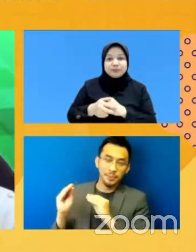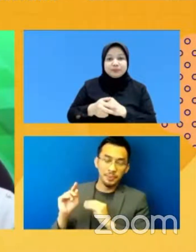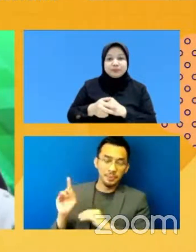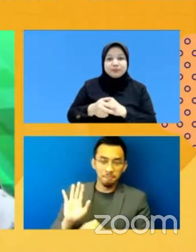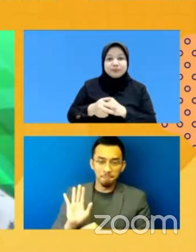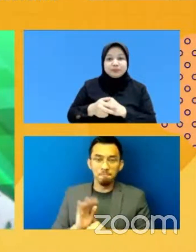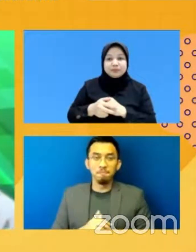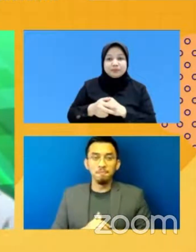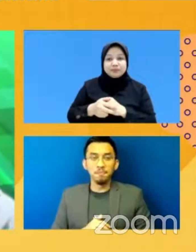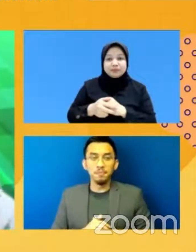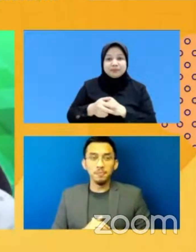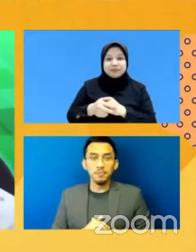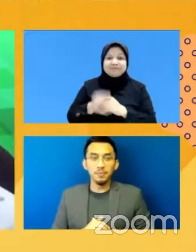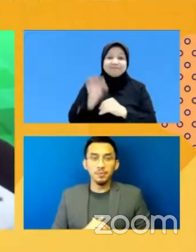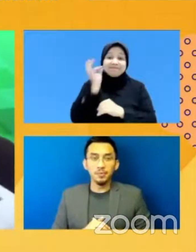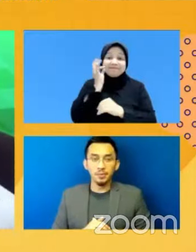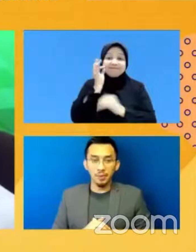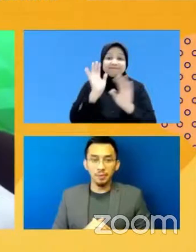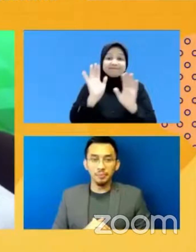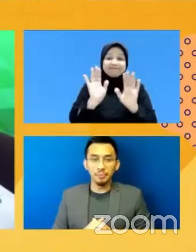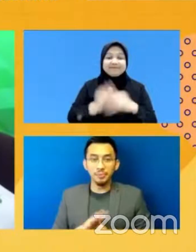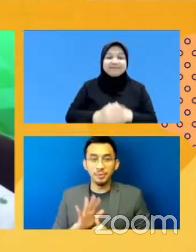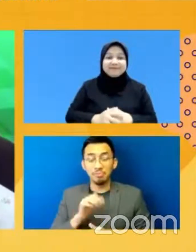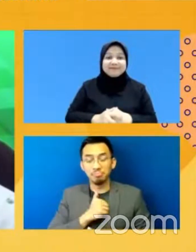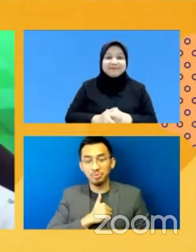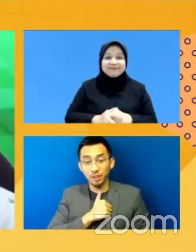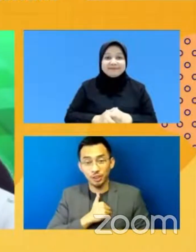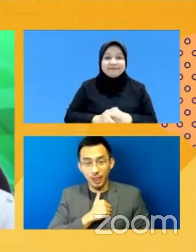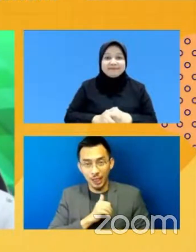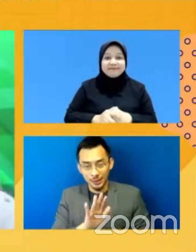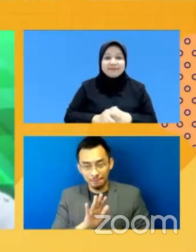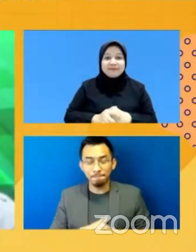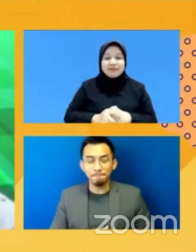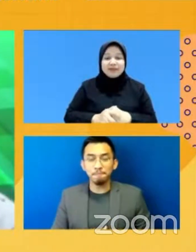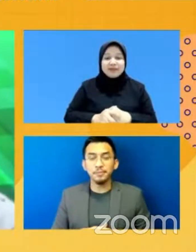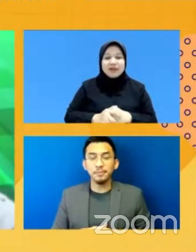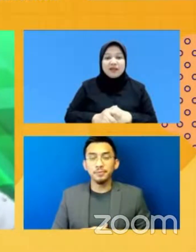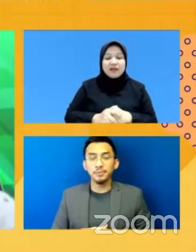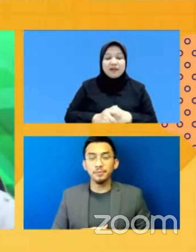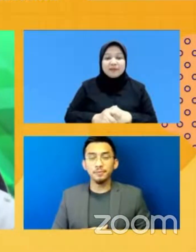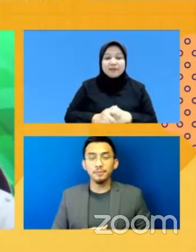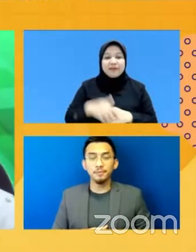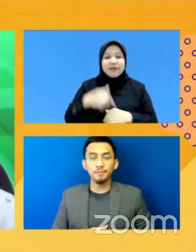sorry. So I was telling that